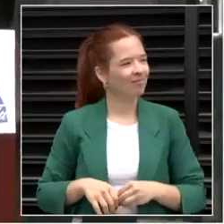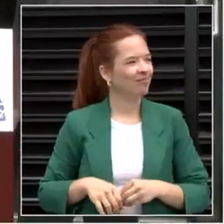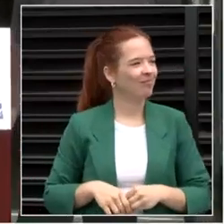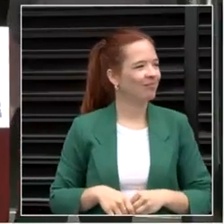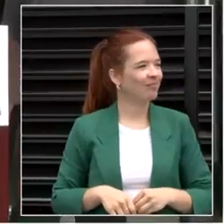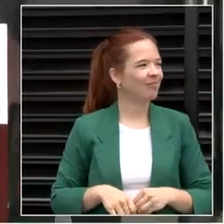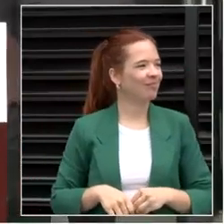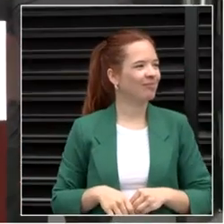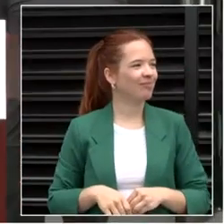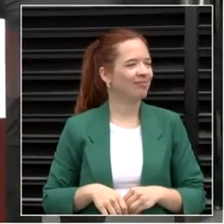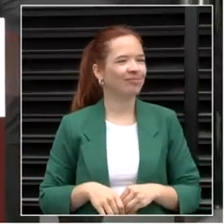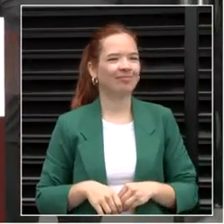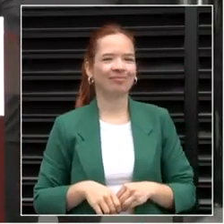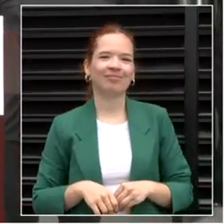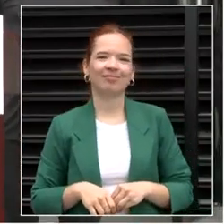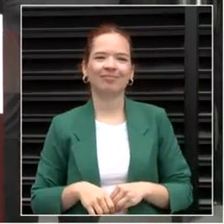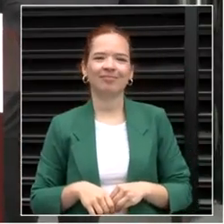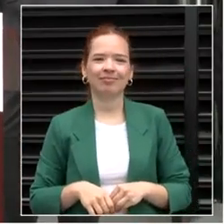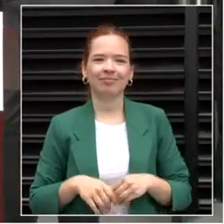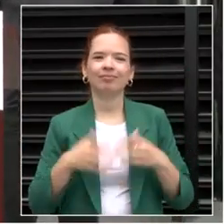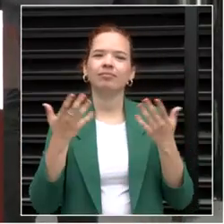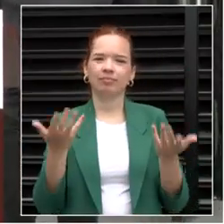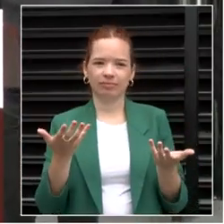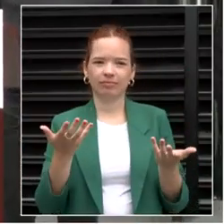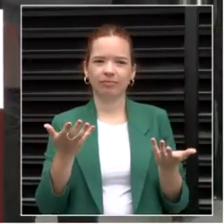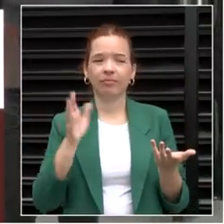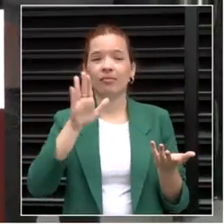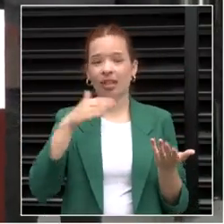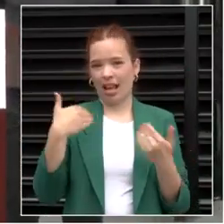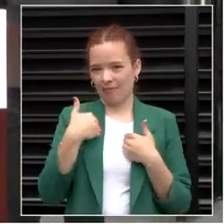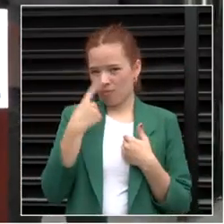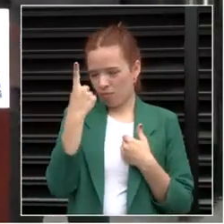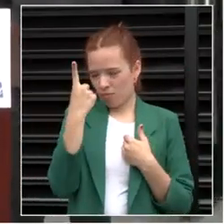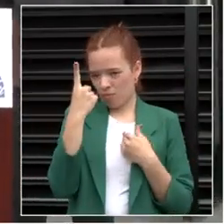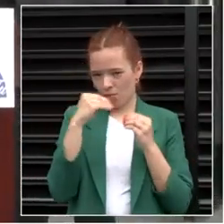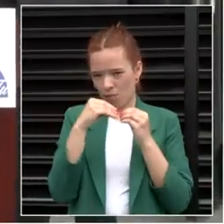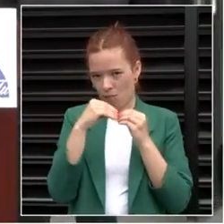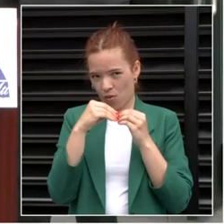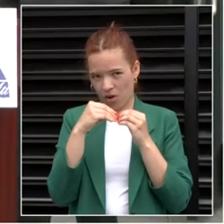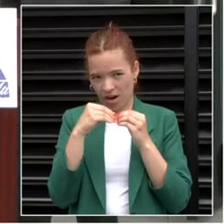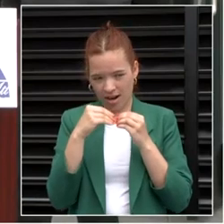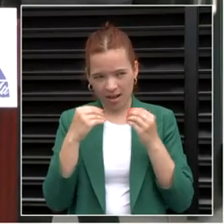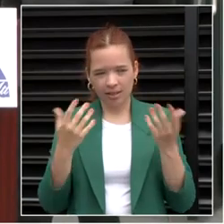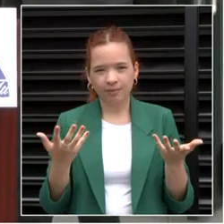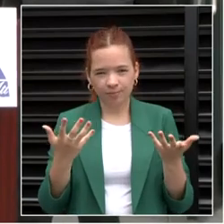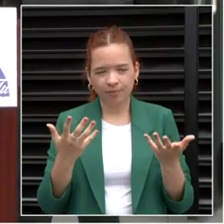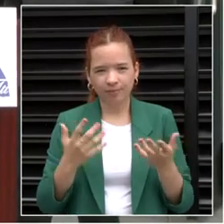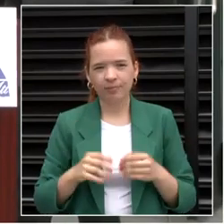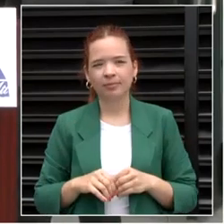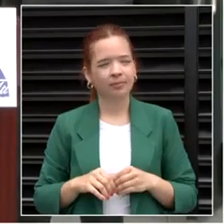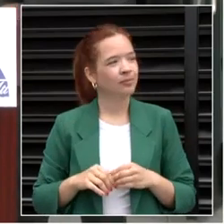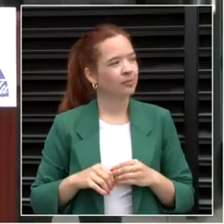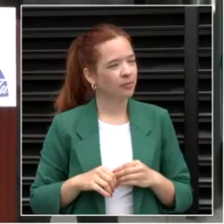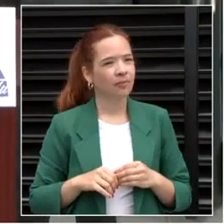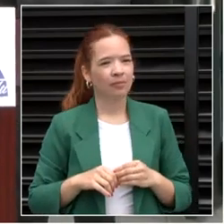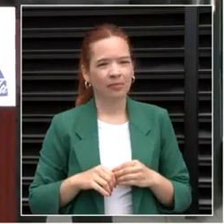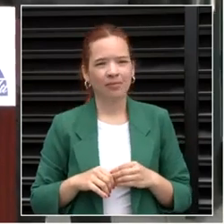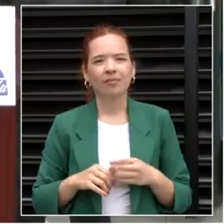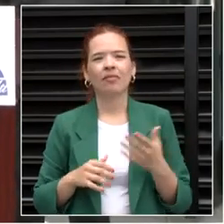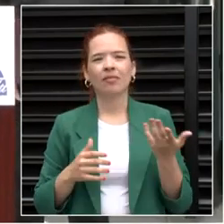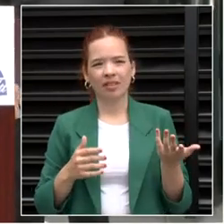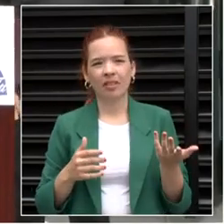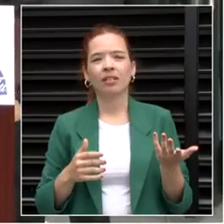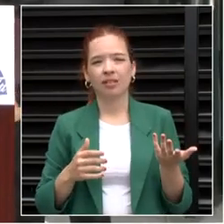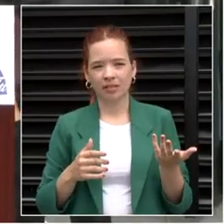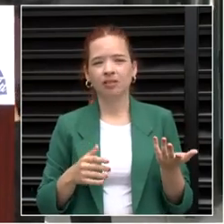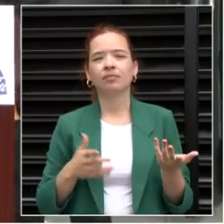And we have one more thing to do before we take the tour. And you know how places, when they open, do ribbon